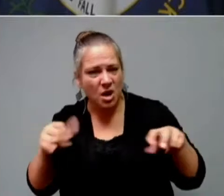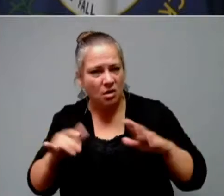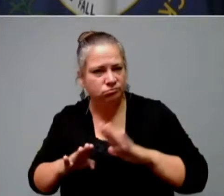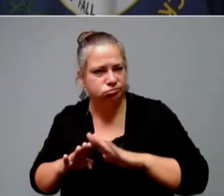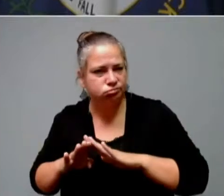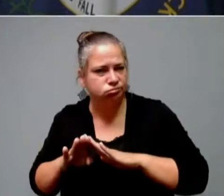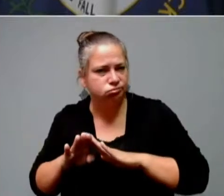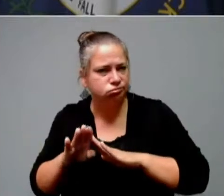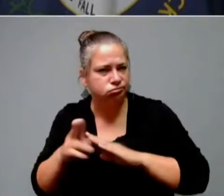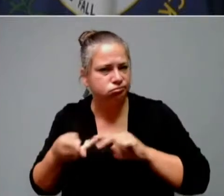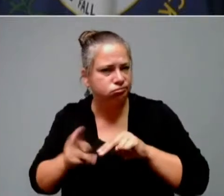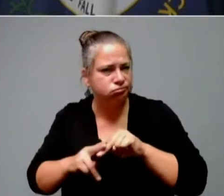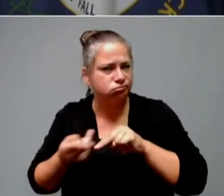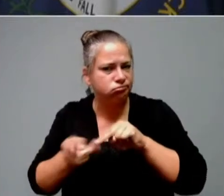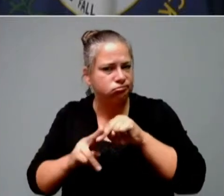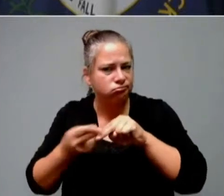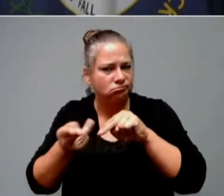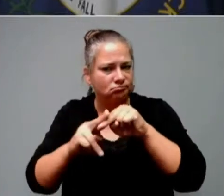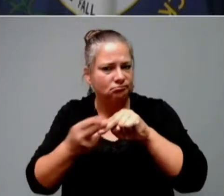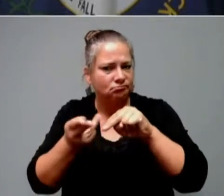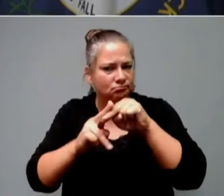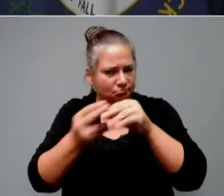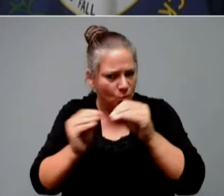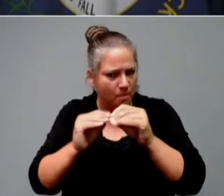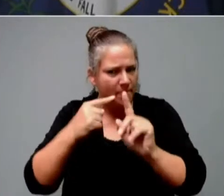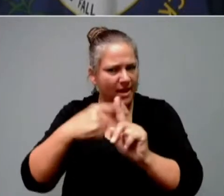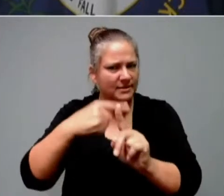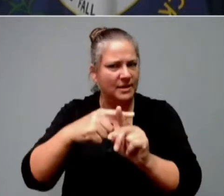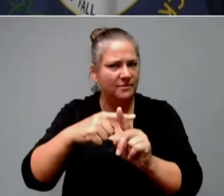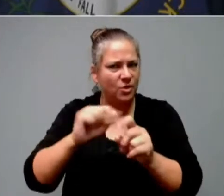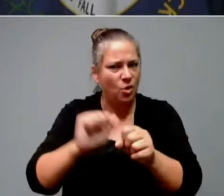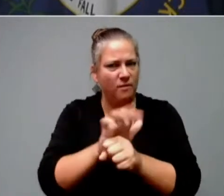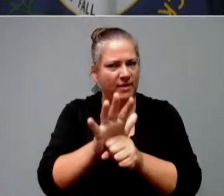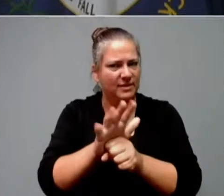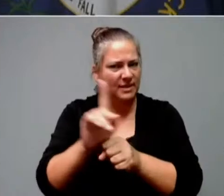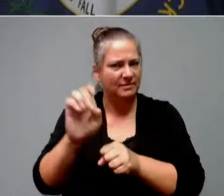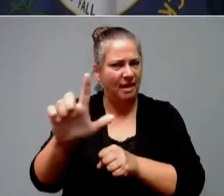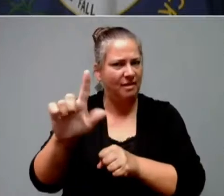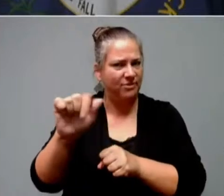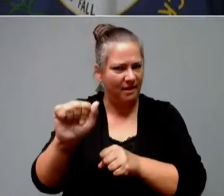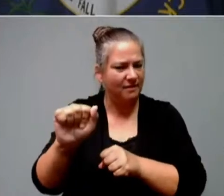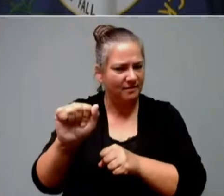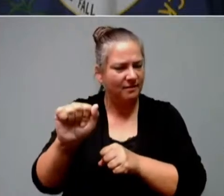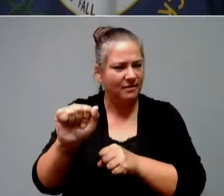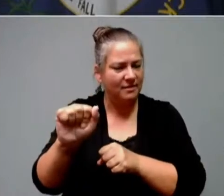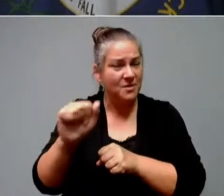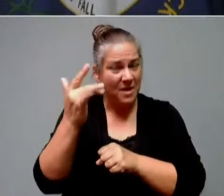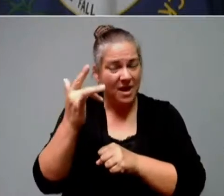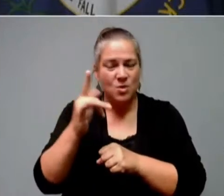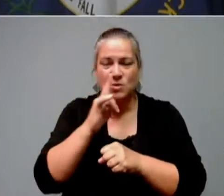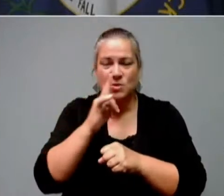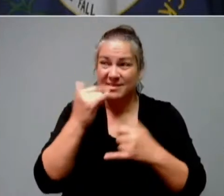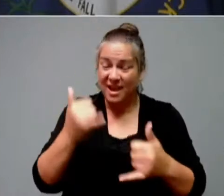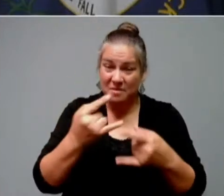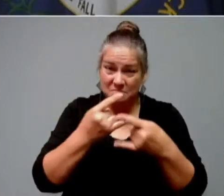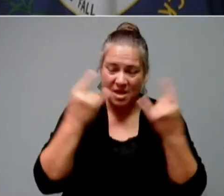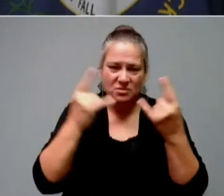Delta variant. Wearing masks and protecting our kids has never been more important.